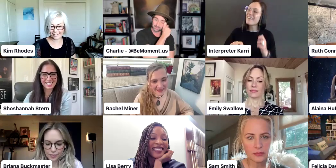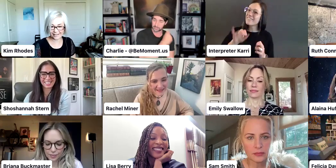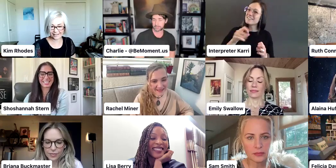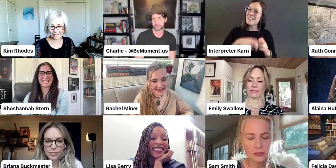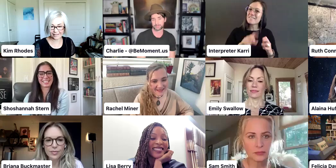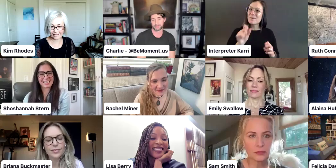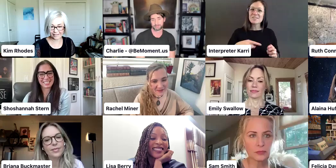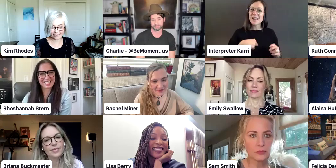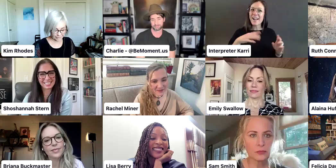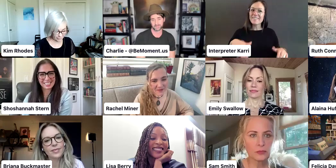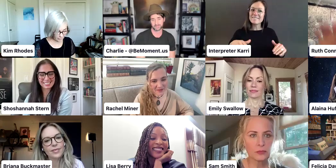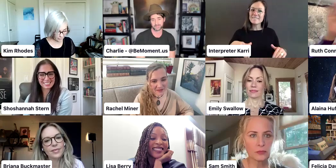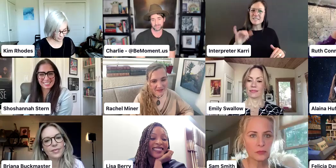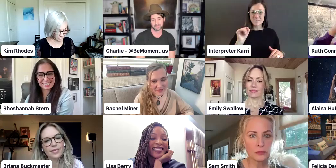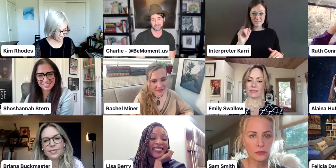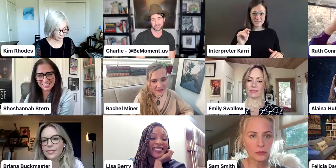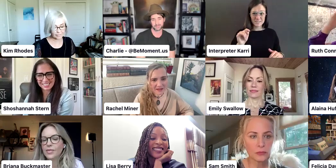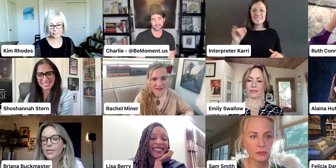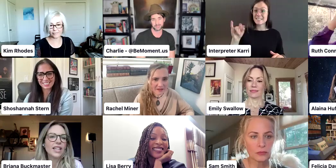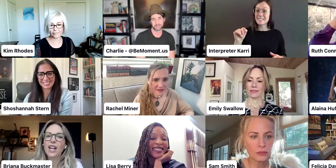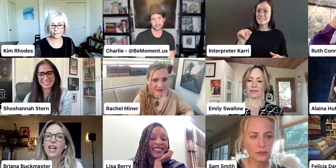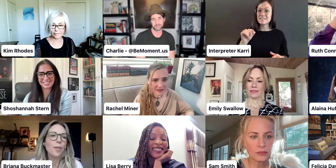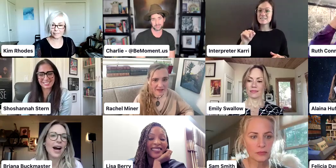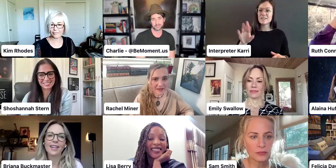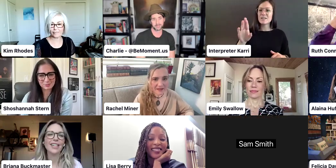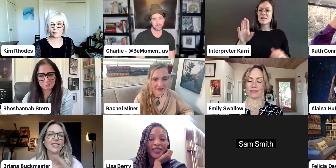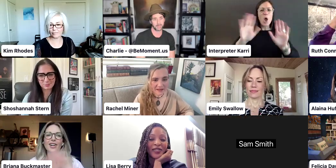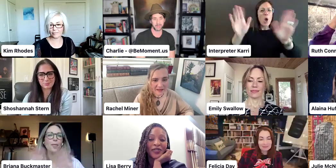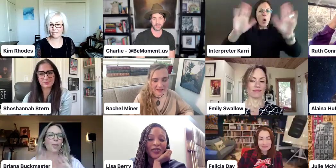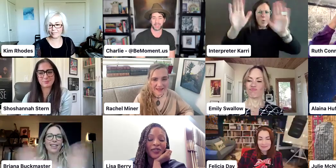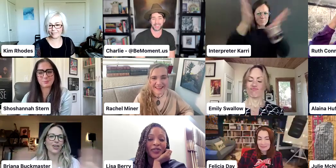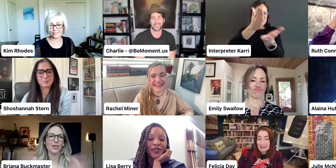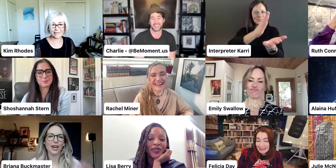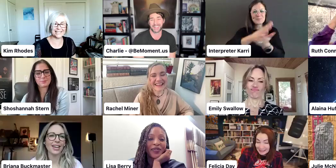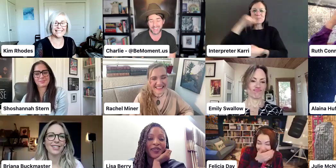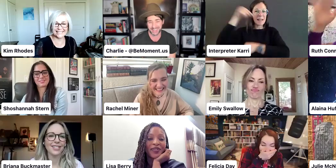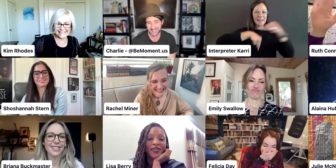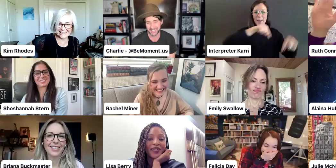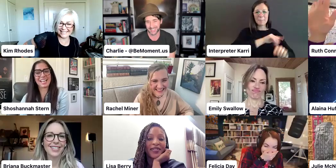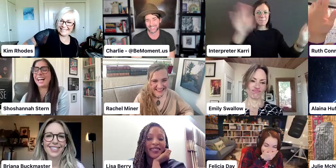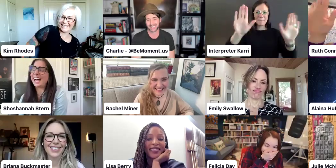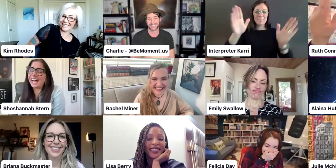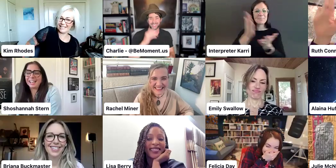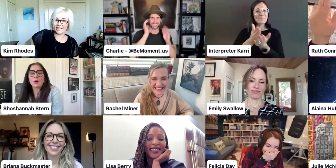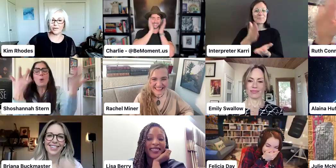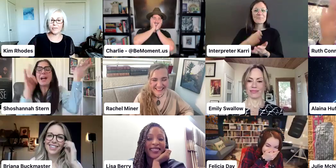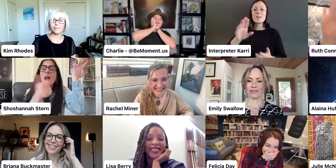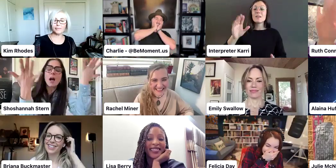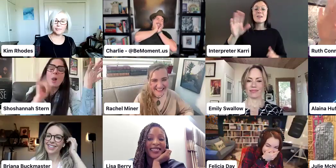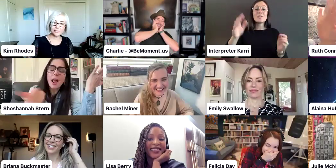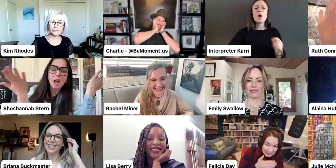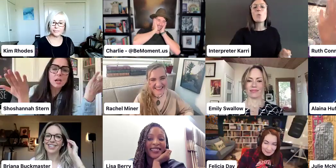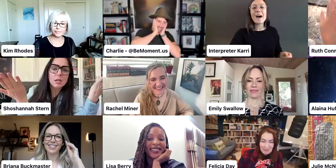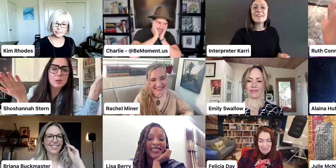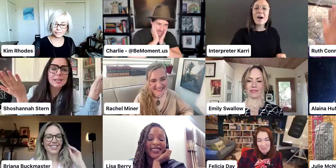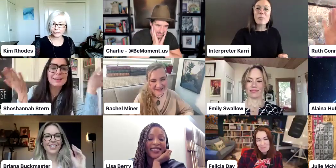not. How, is it? It is. Yeah. No, let's not go back. Let's not go back there, you guys. Okay, but we have to know what sandwich